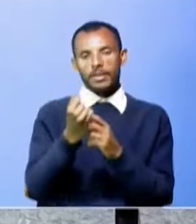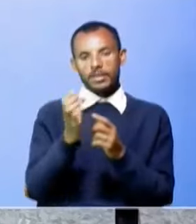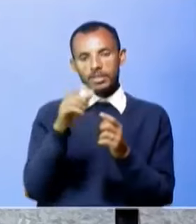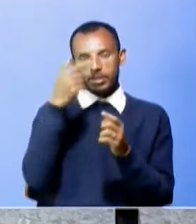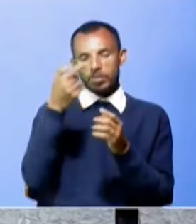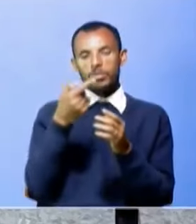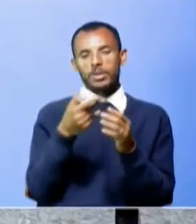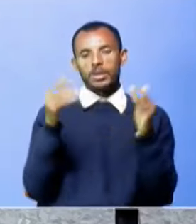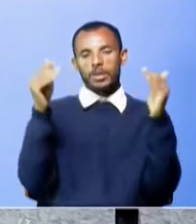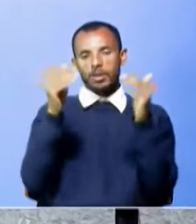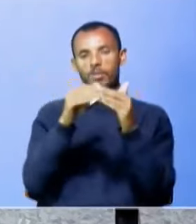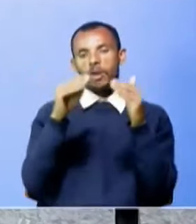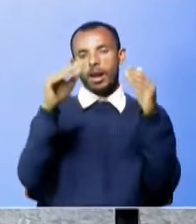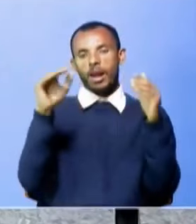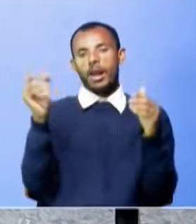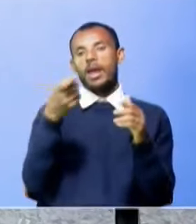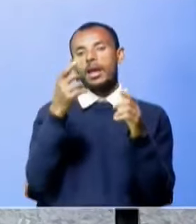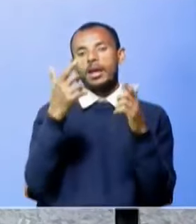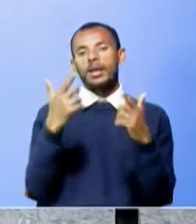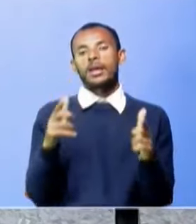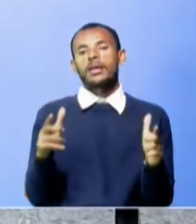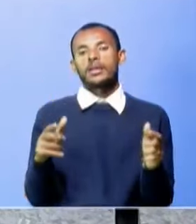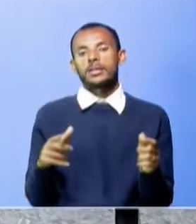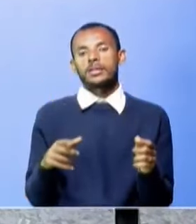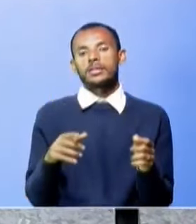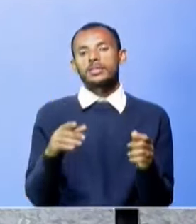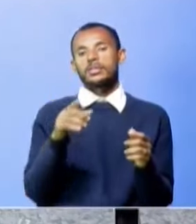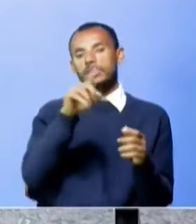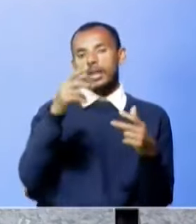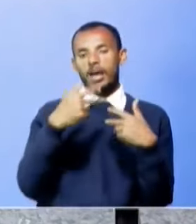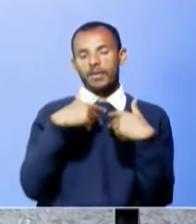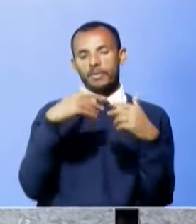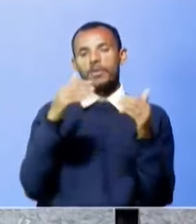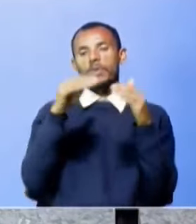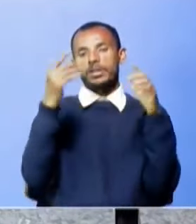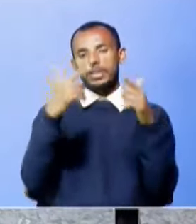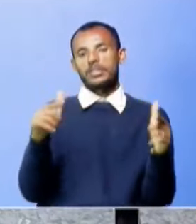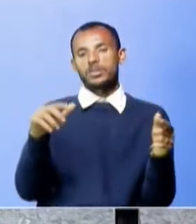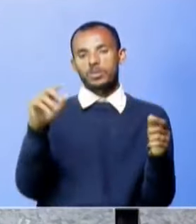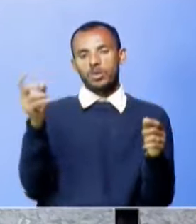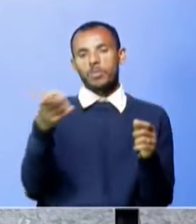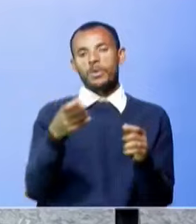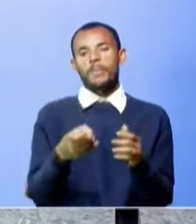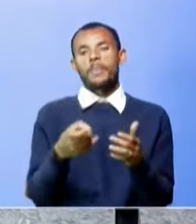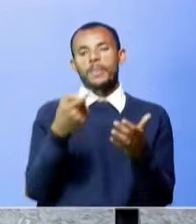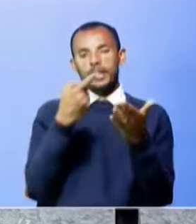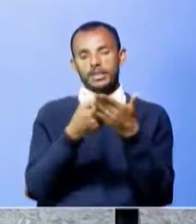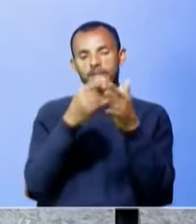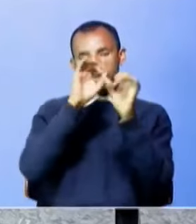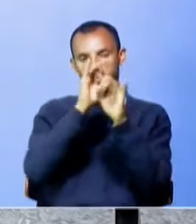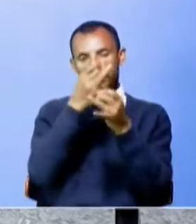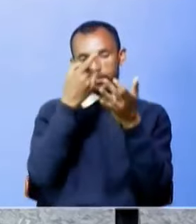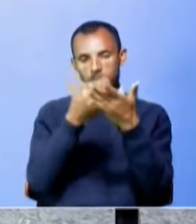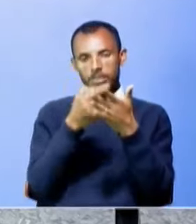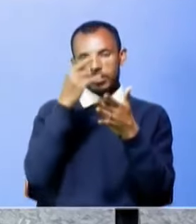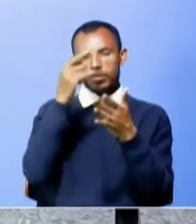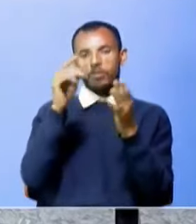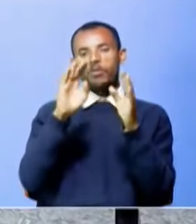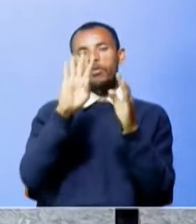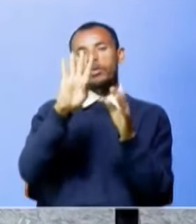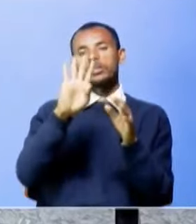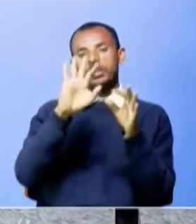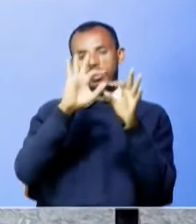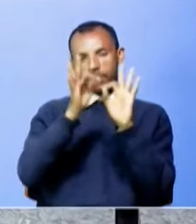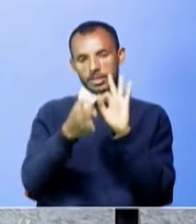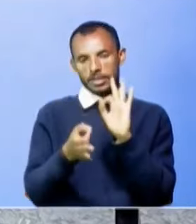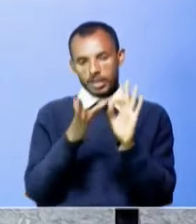equally likely if they have equal chance to occur in the experiment. Okay, so this is the fourth definition,